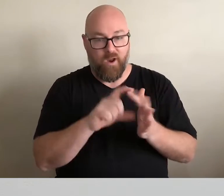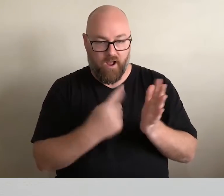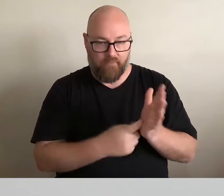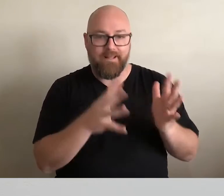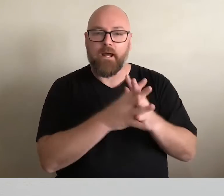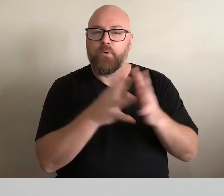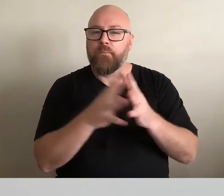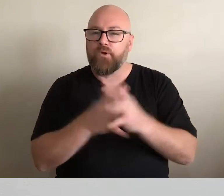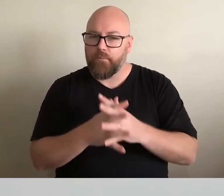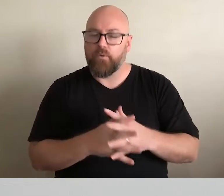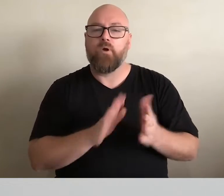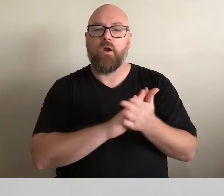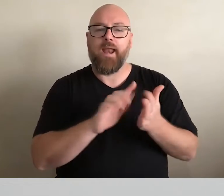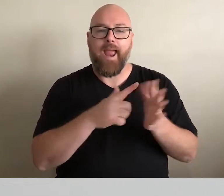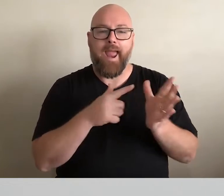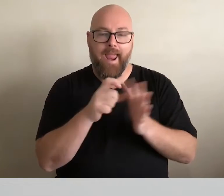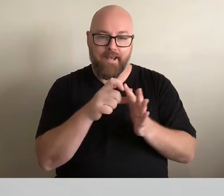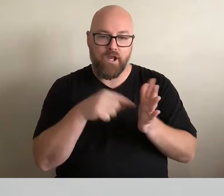is